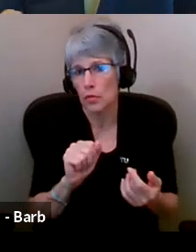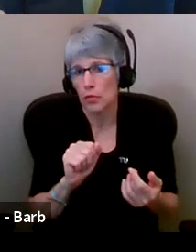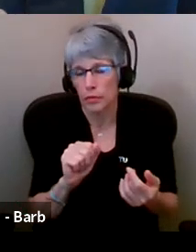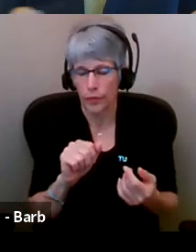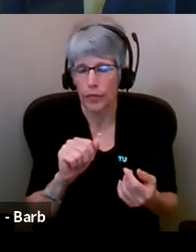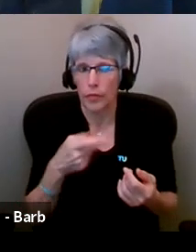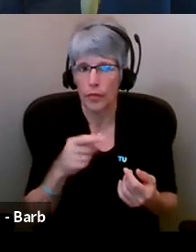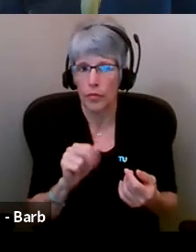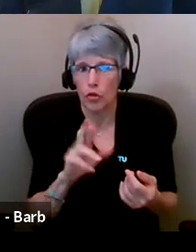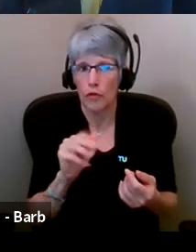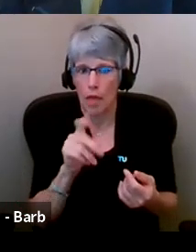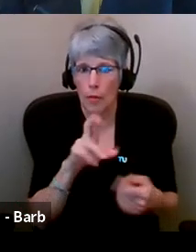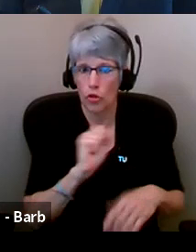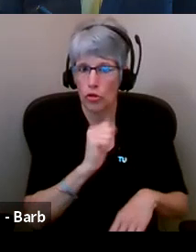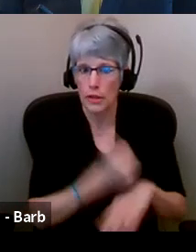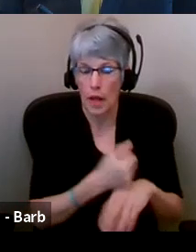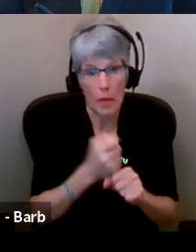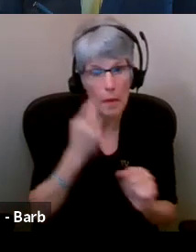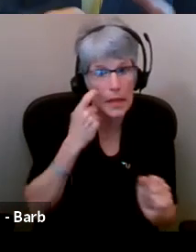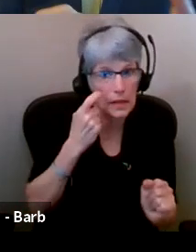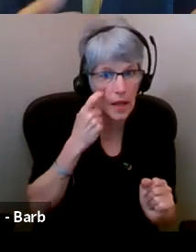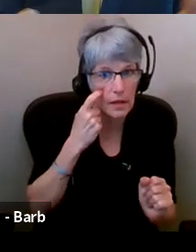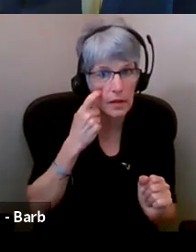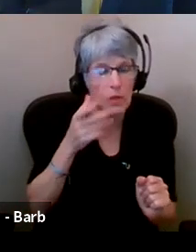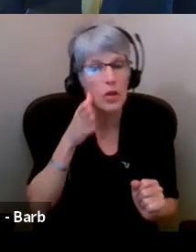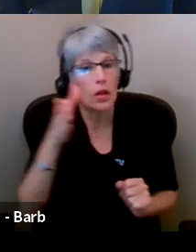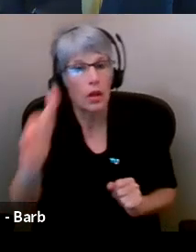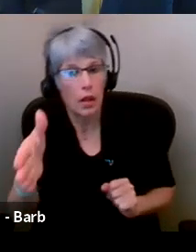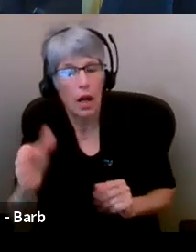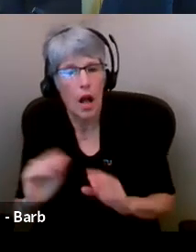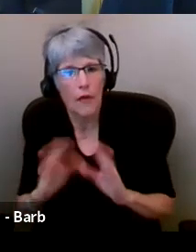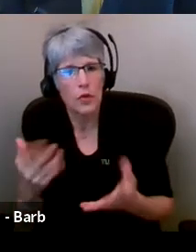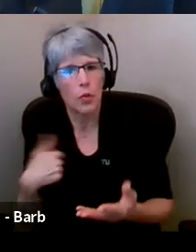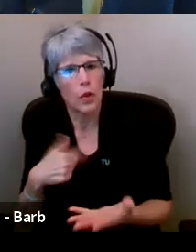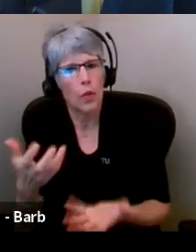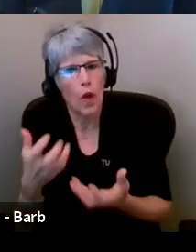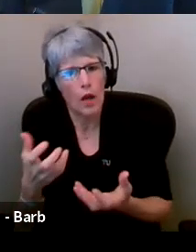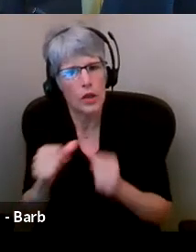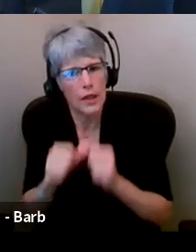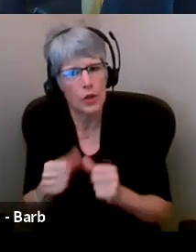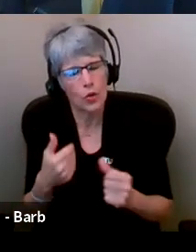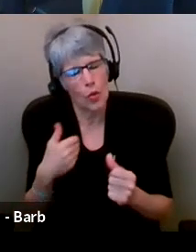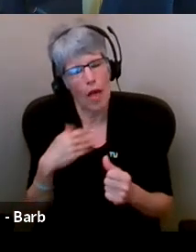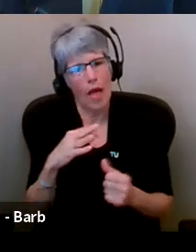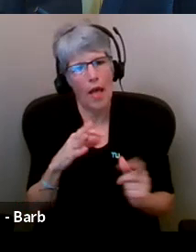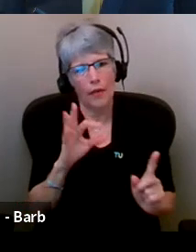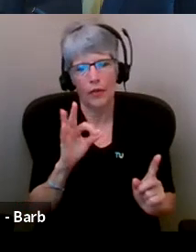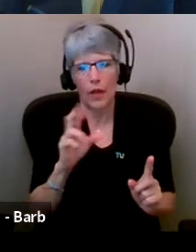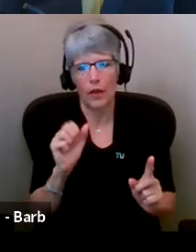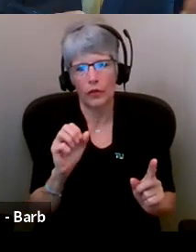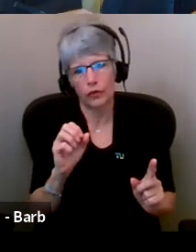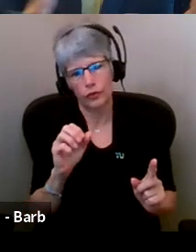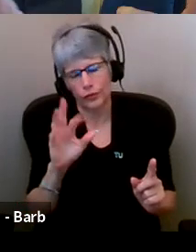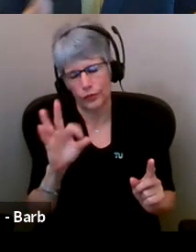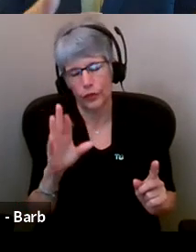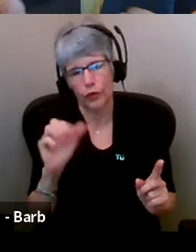That makes sense. And when we go forward, obviously we want to continue to have a framework of telework